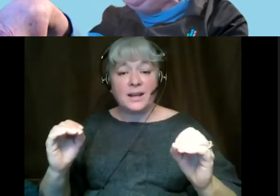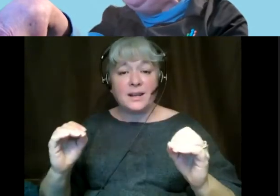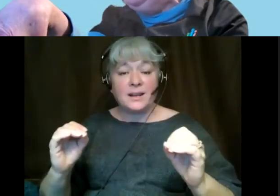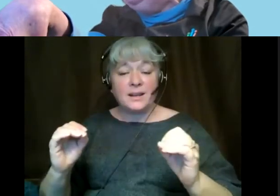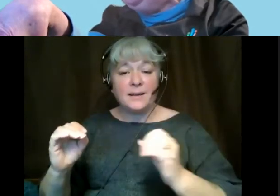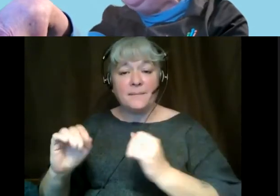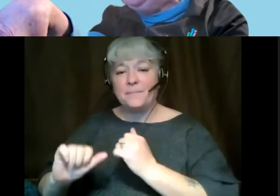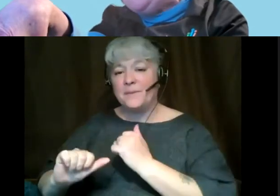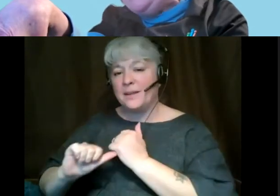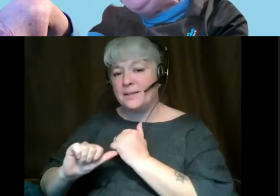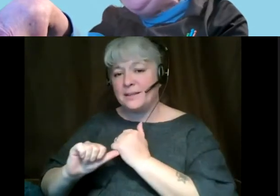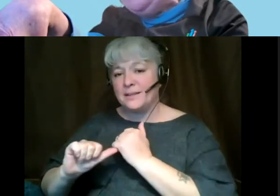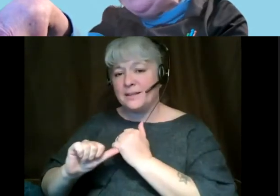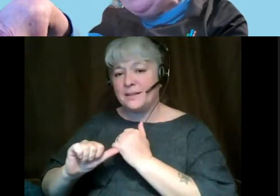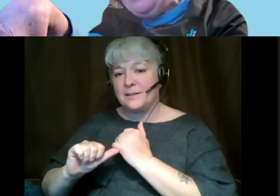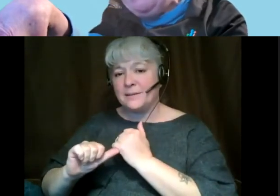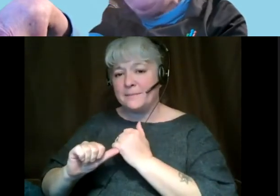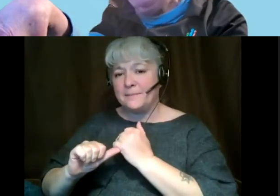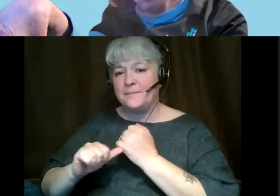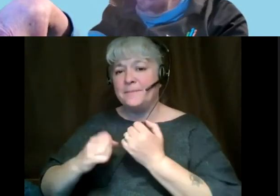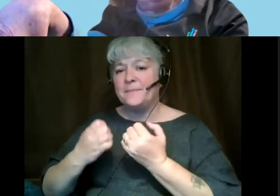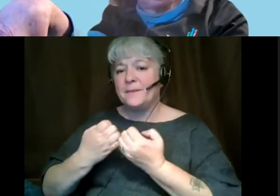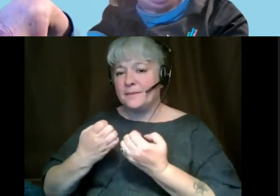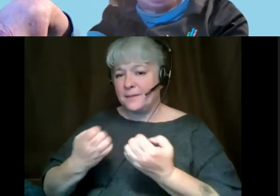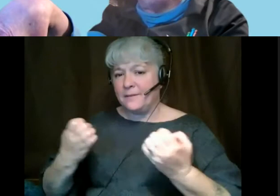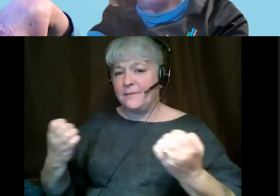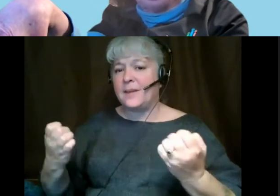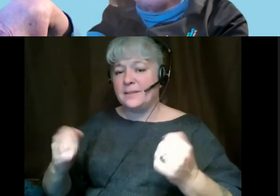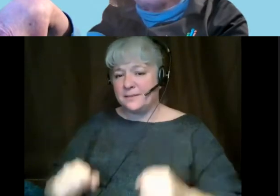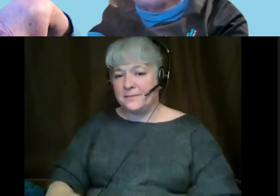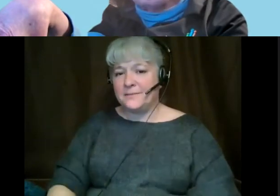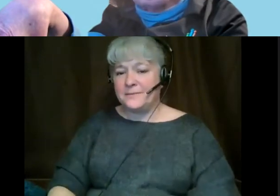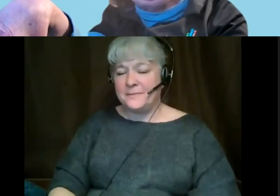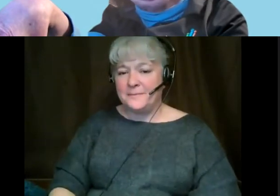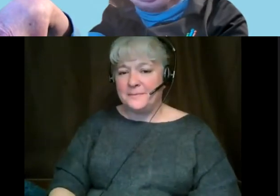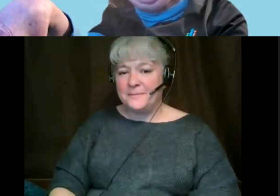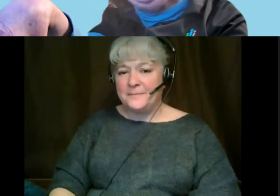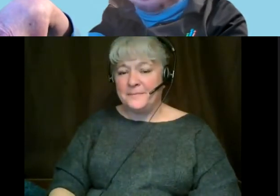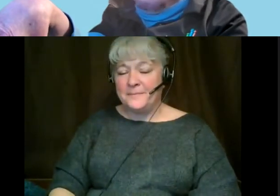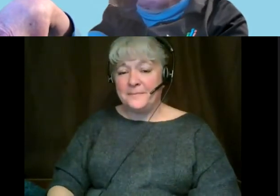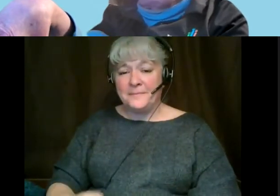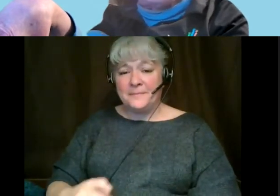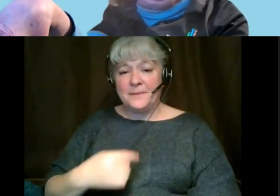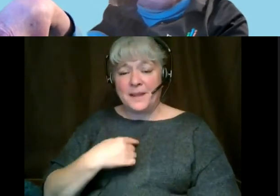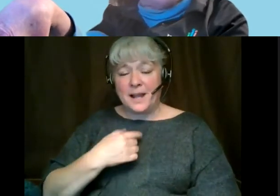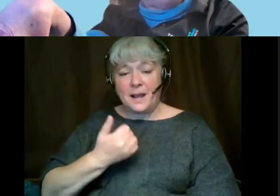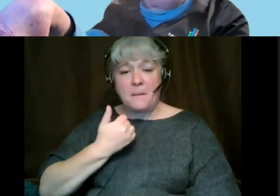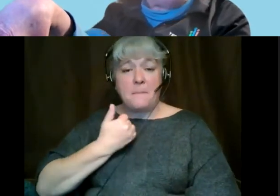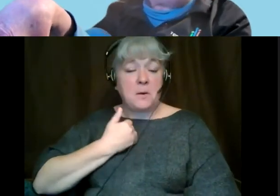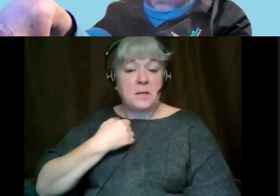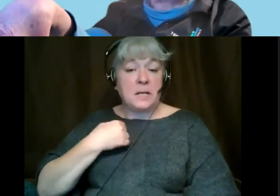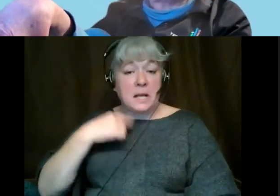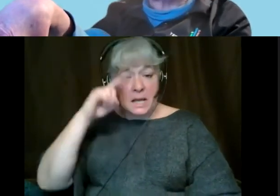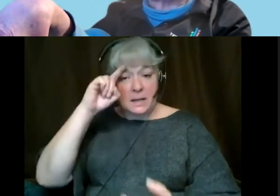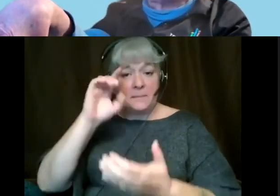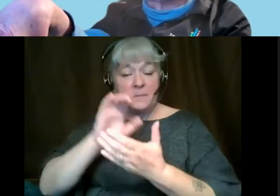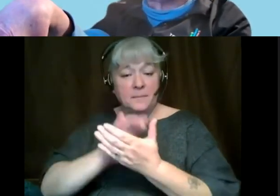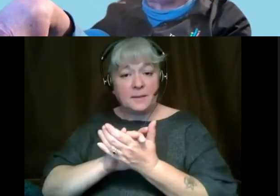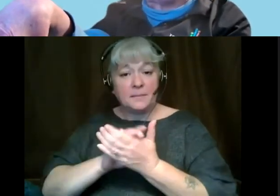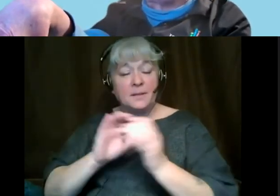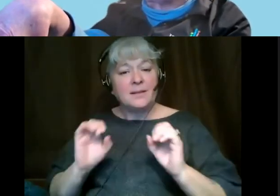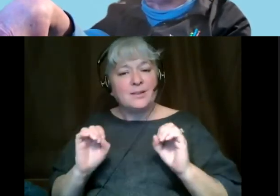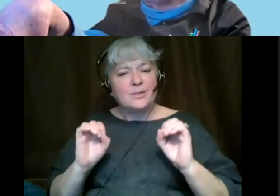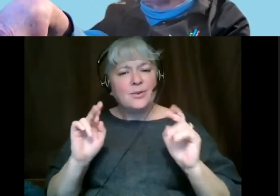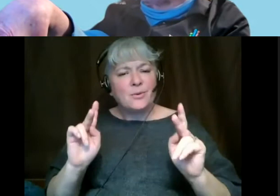assistive devices. And I personally think that it's okay